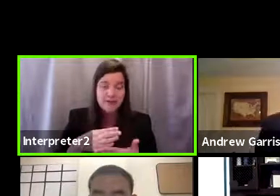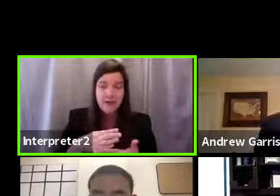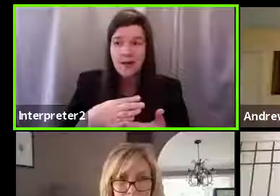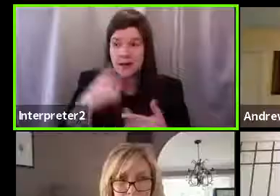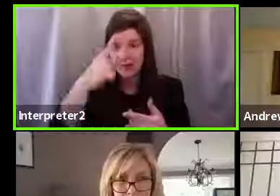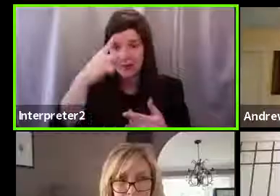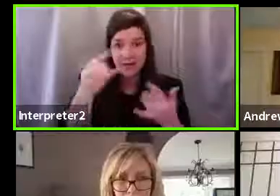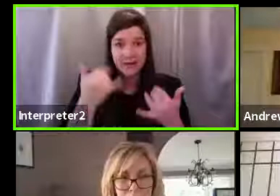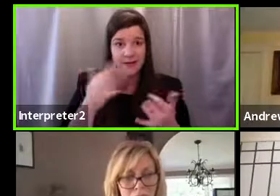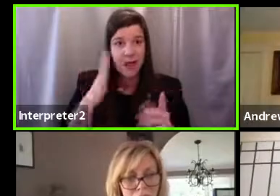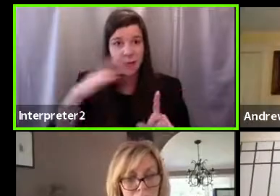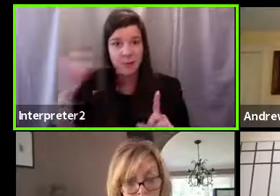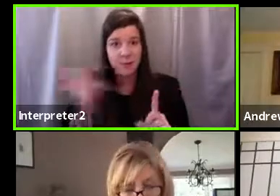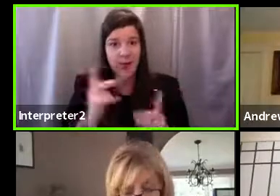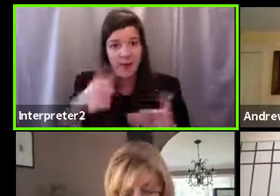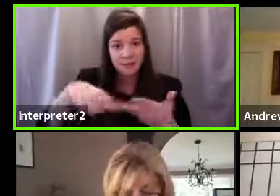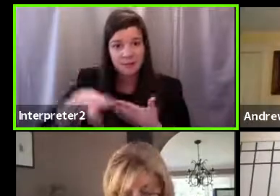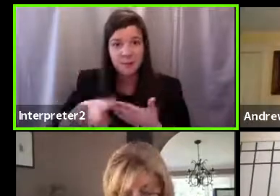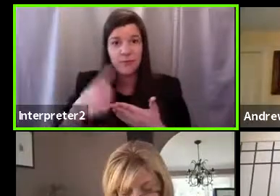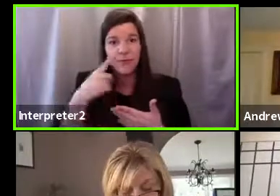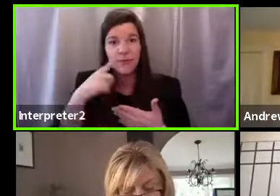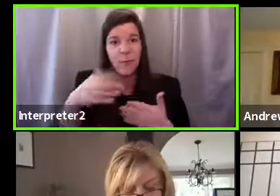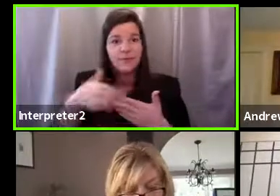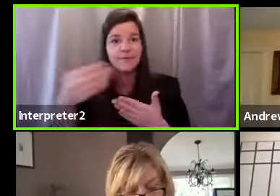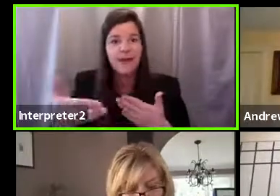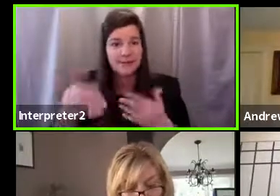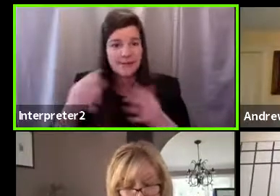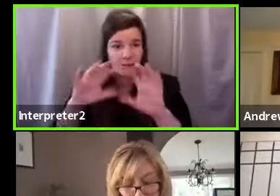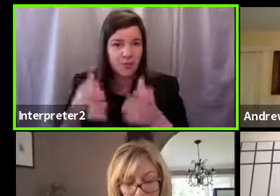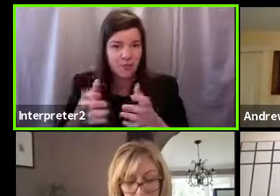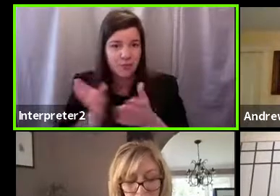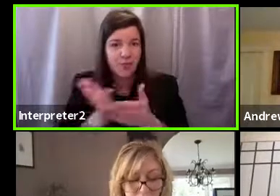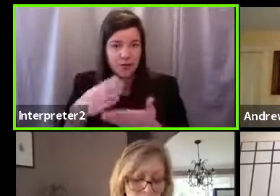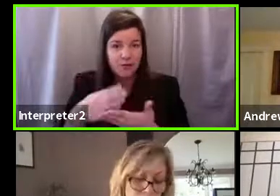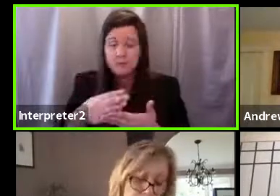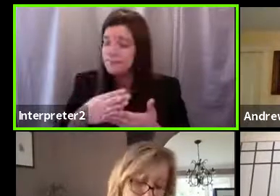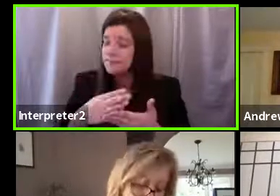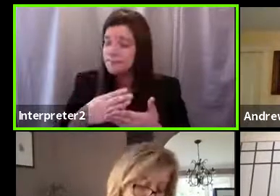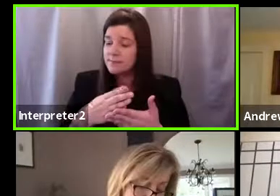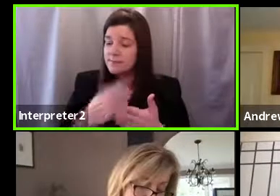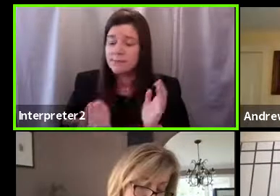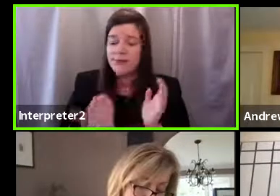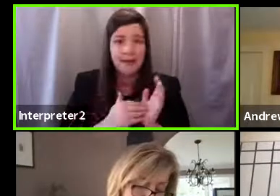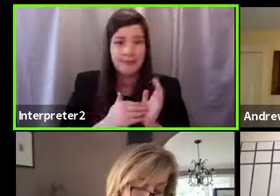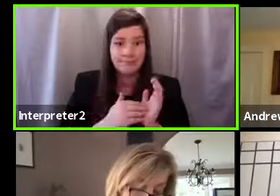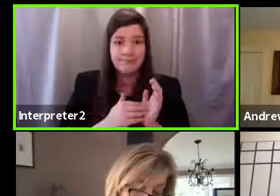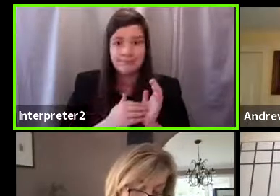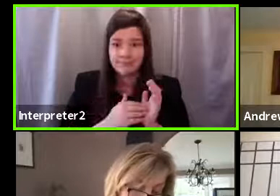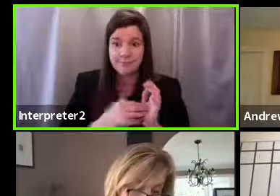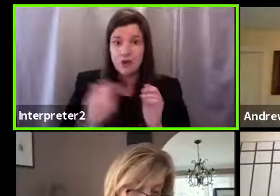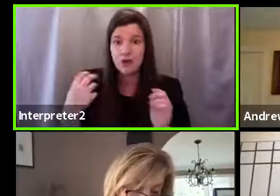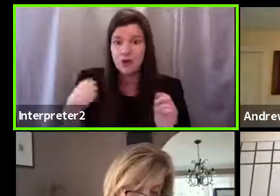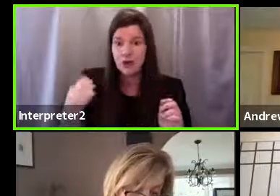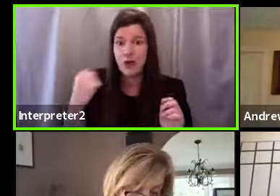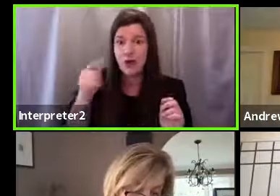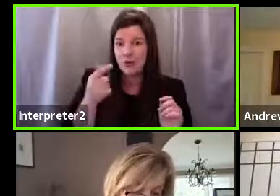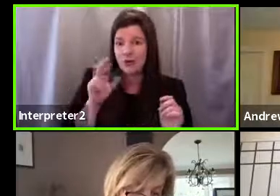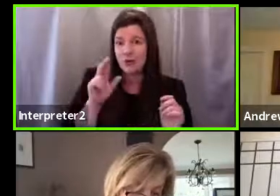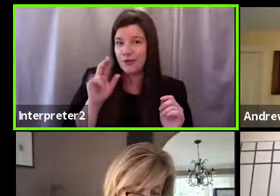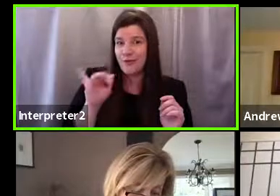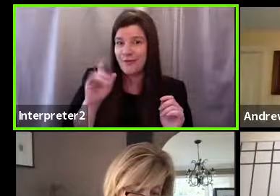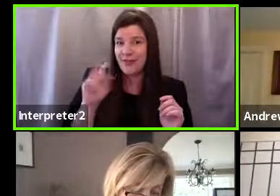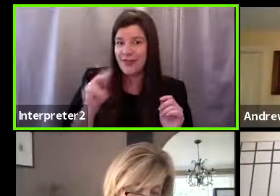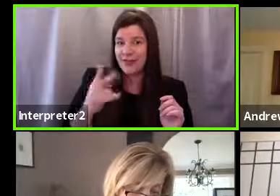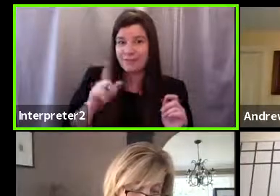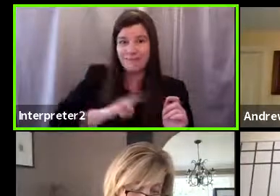back next week for the next set. And at that time, Chair Griffith will be running the meeting and you'll have to hear